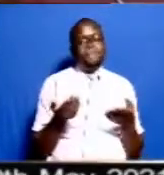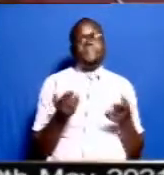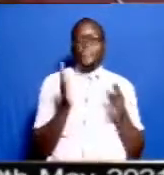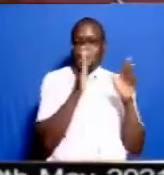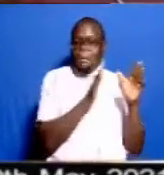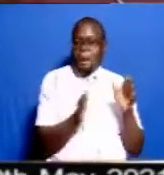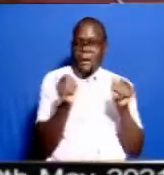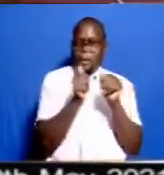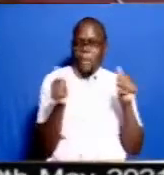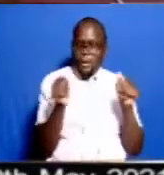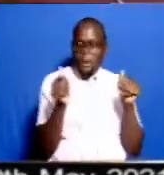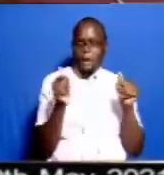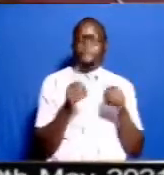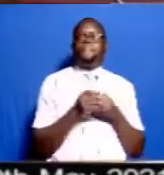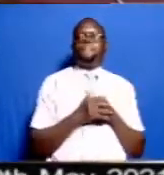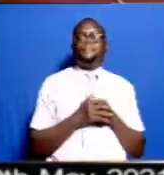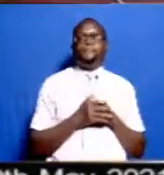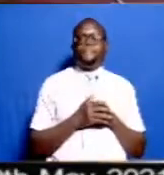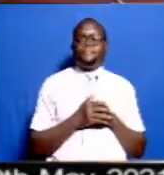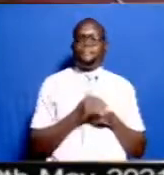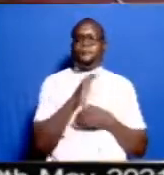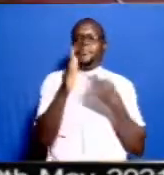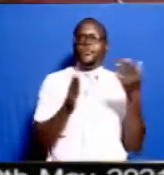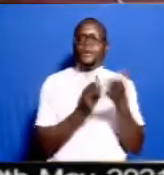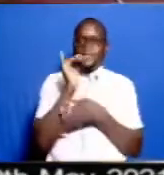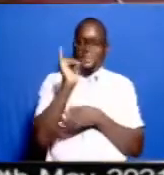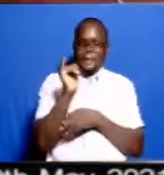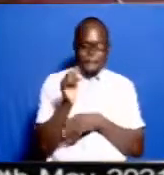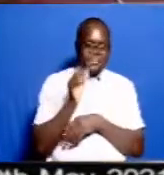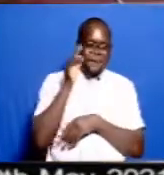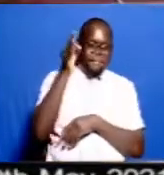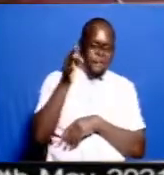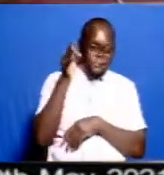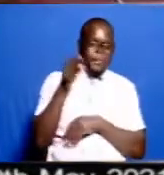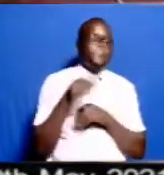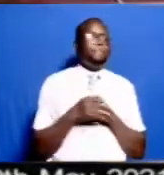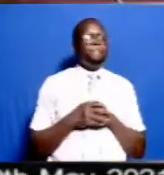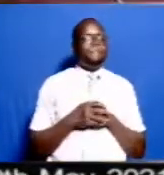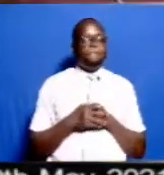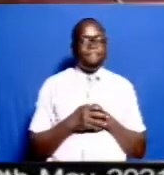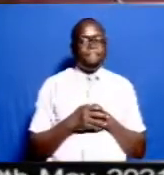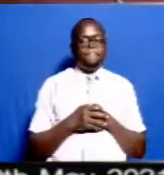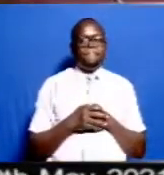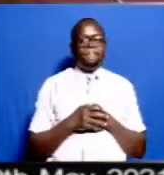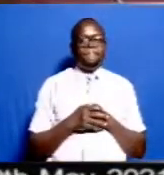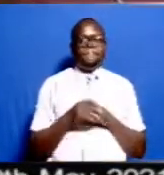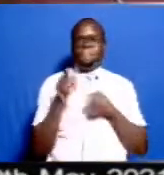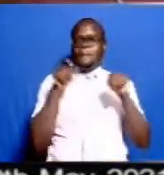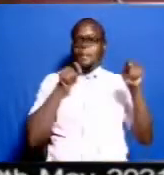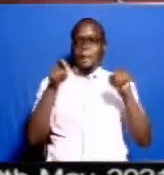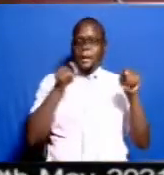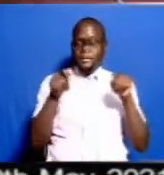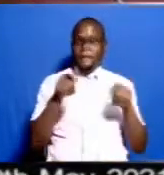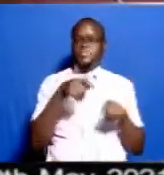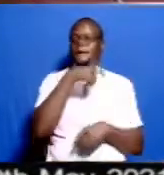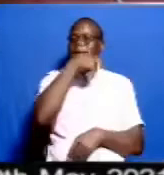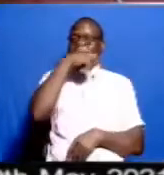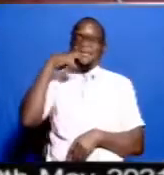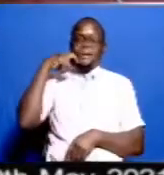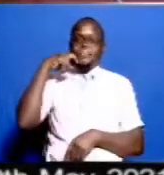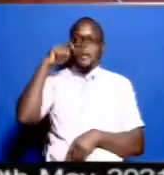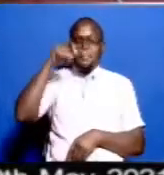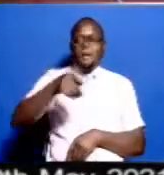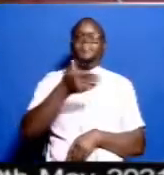measures. They put measures to ensure that in future the management of droughts will be